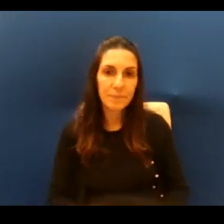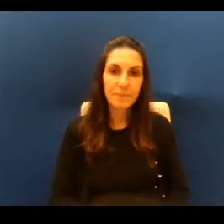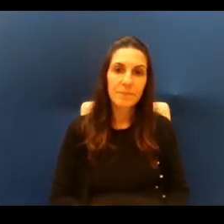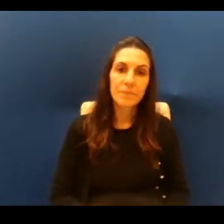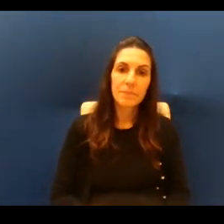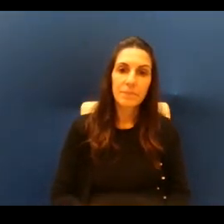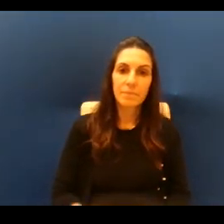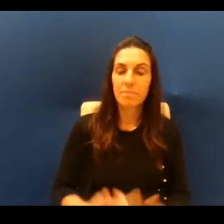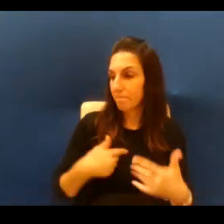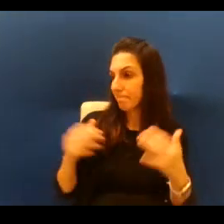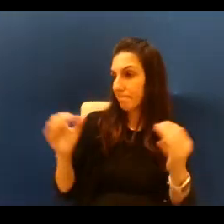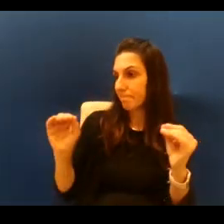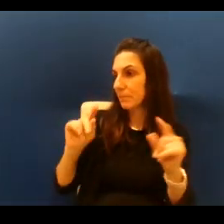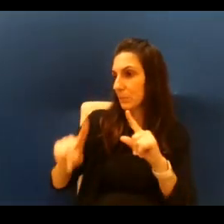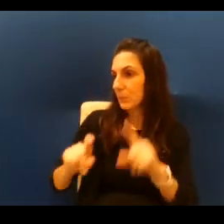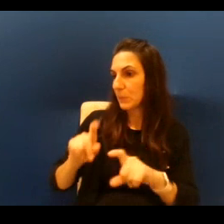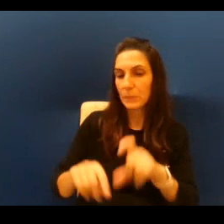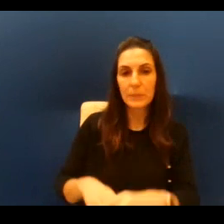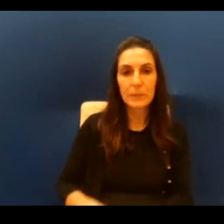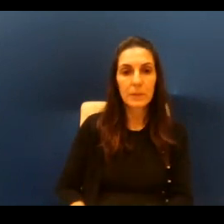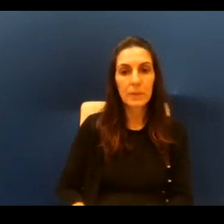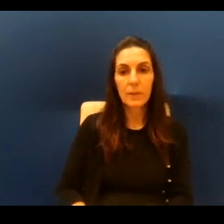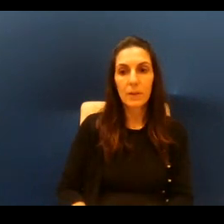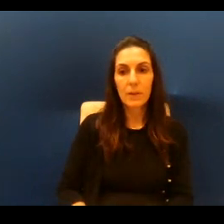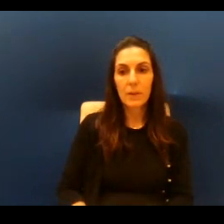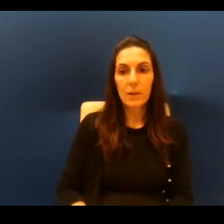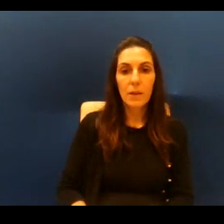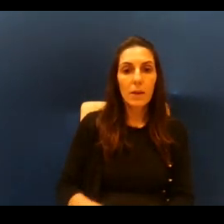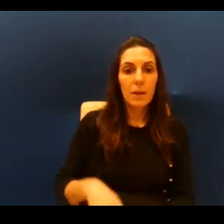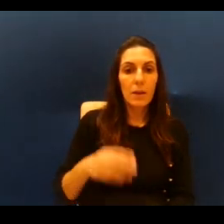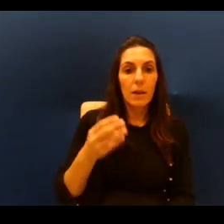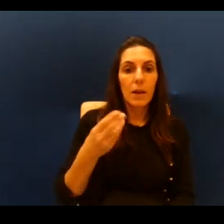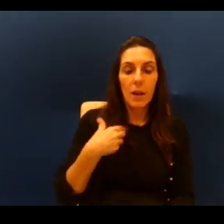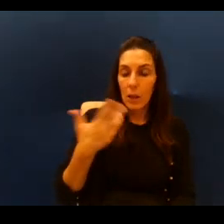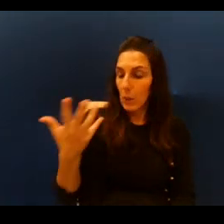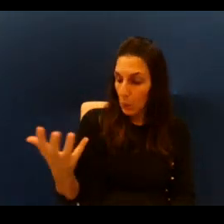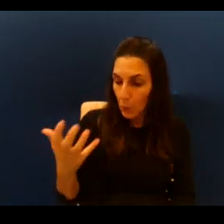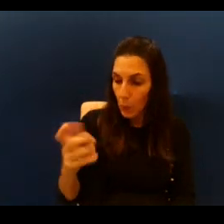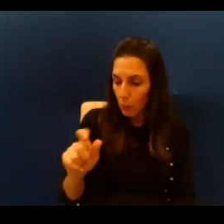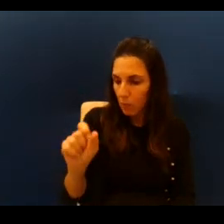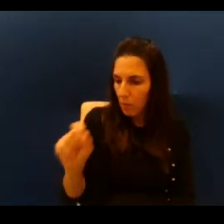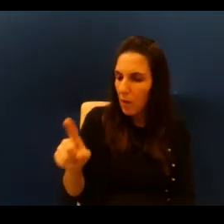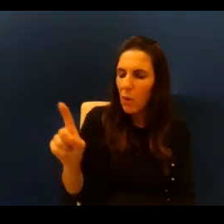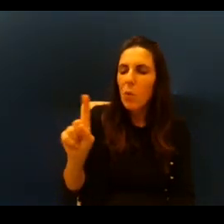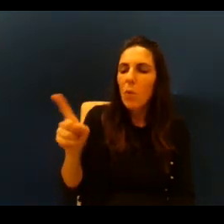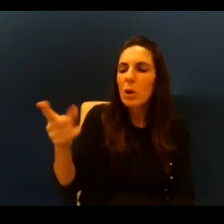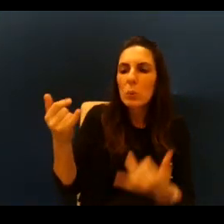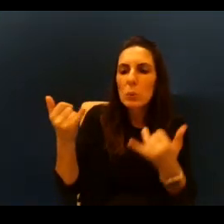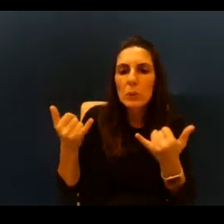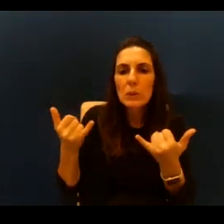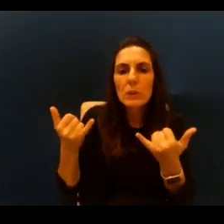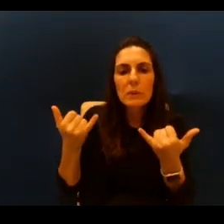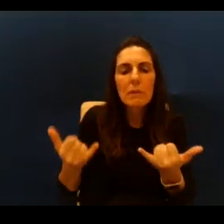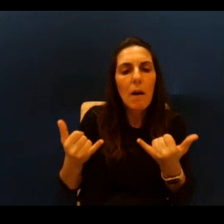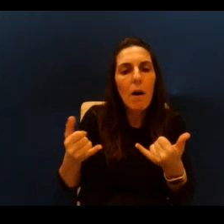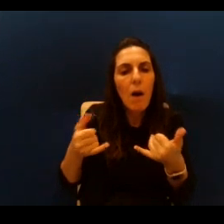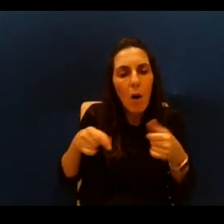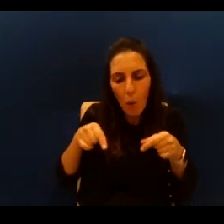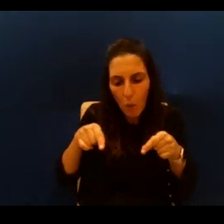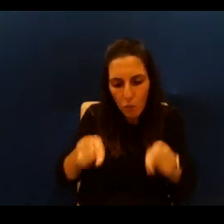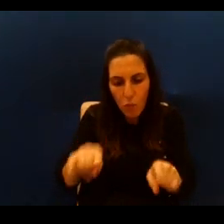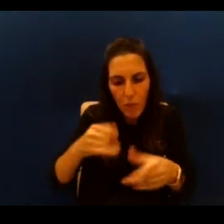I have no questions. No questions. My colleagues? All right, Mr. Rojo, I do want to ask, where exactly are you in the process? Have